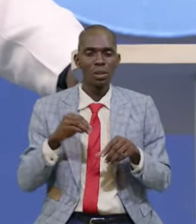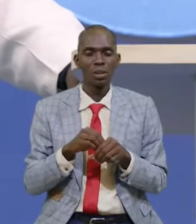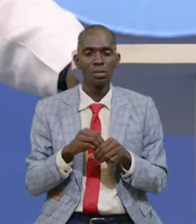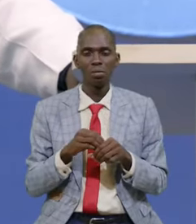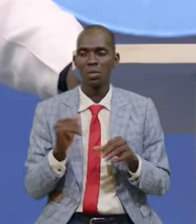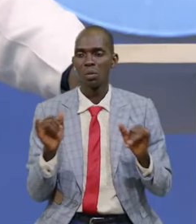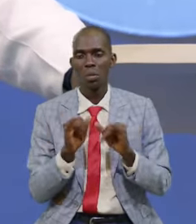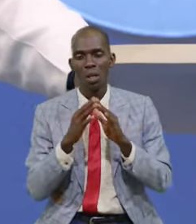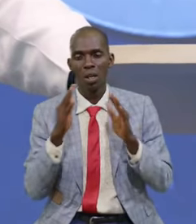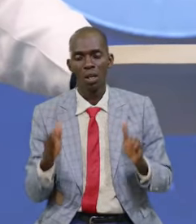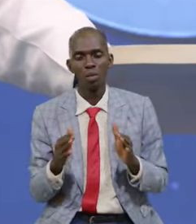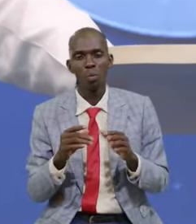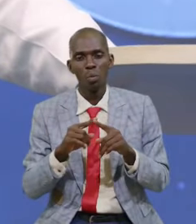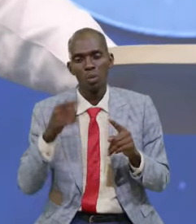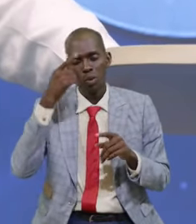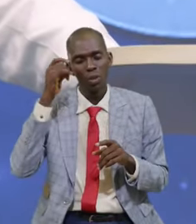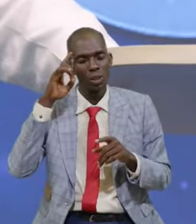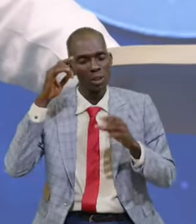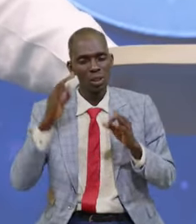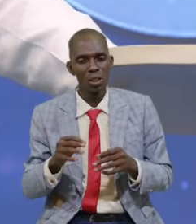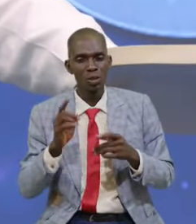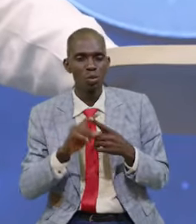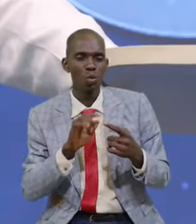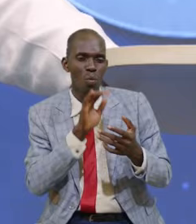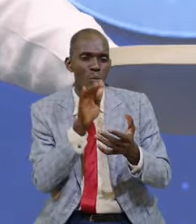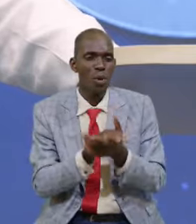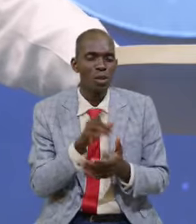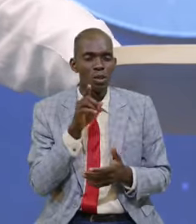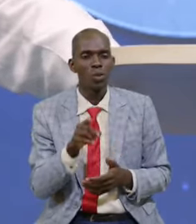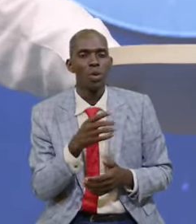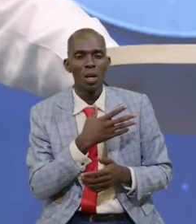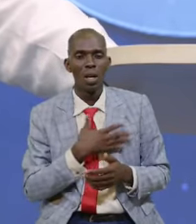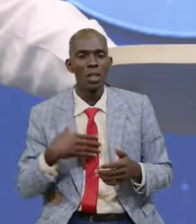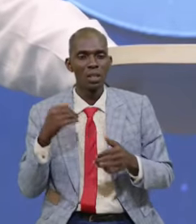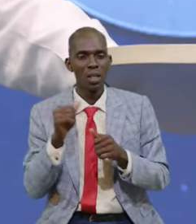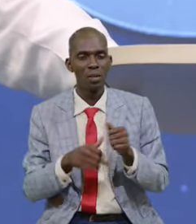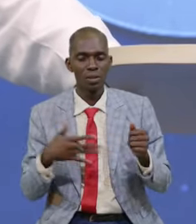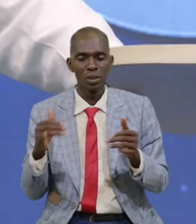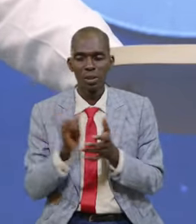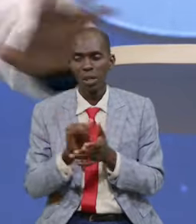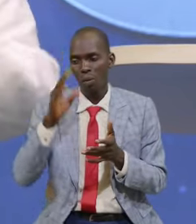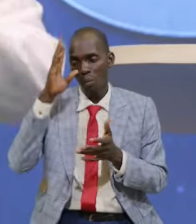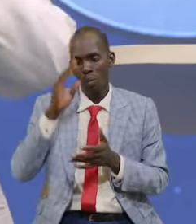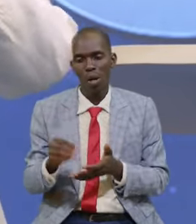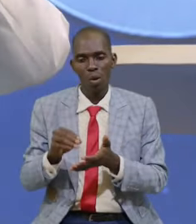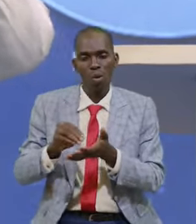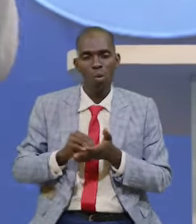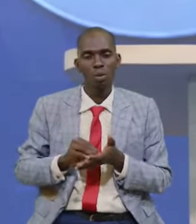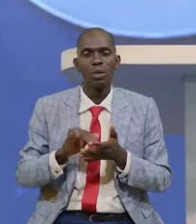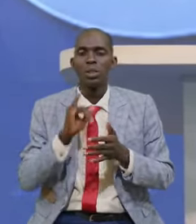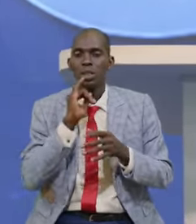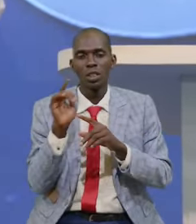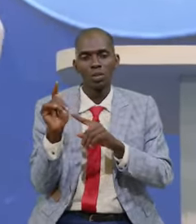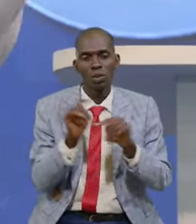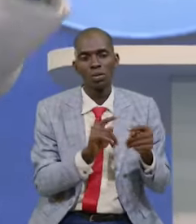And now you belong to him. Everything you have or he has belongs to you. And he's there for